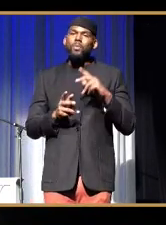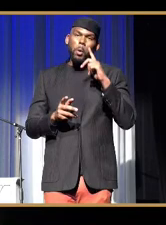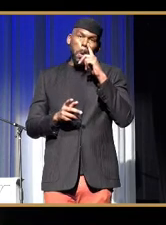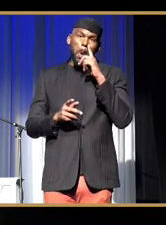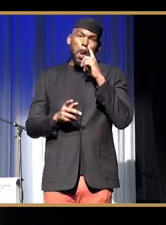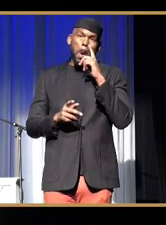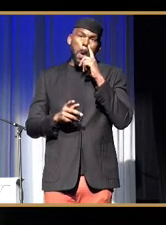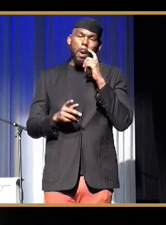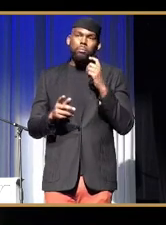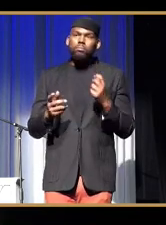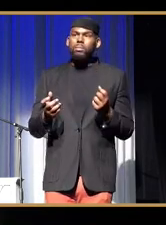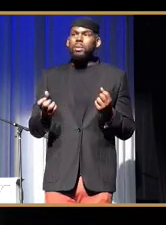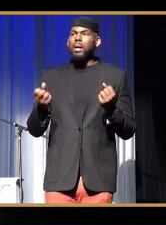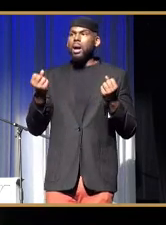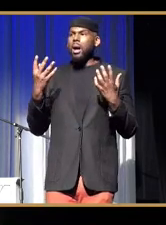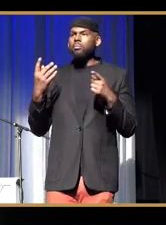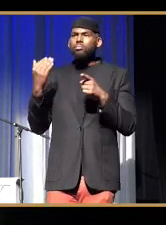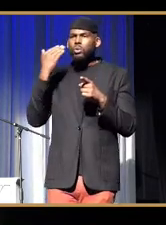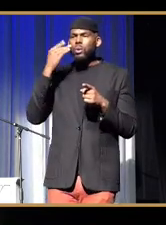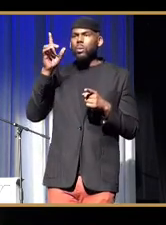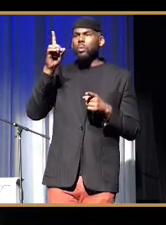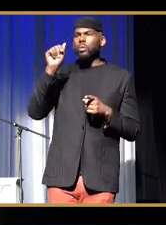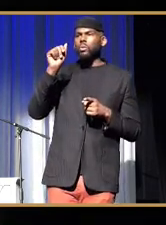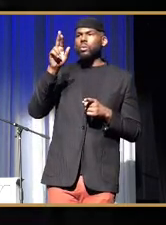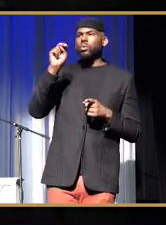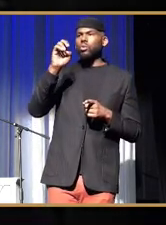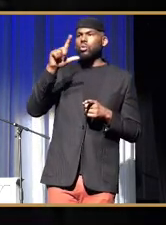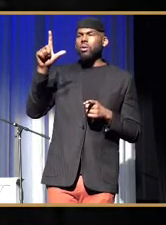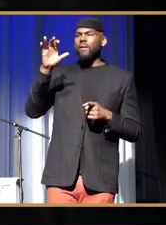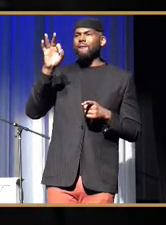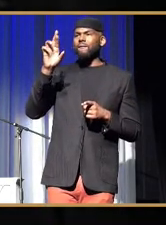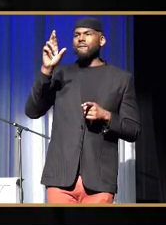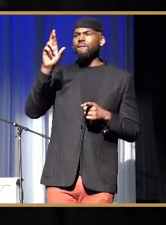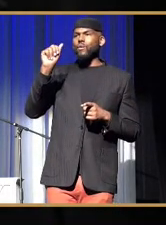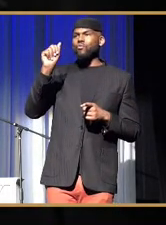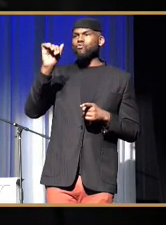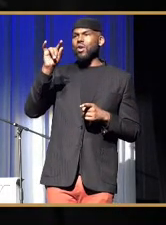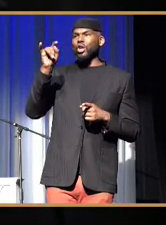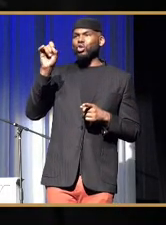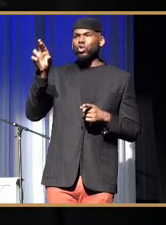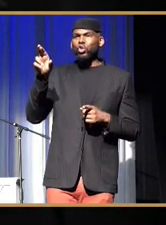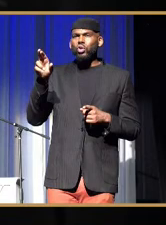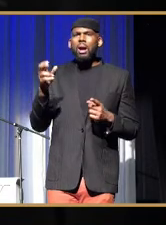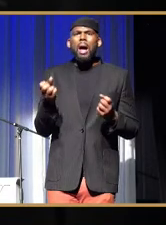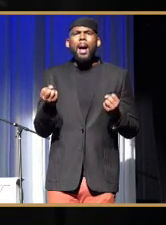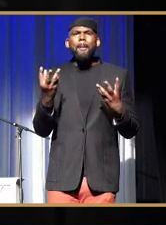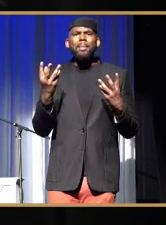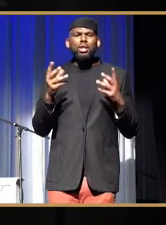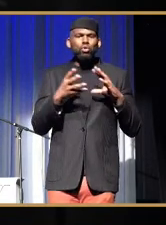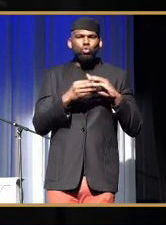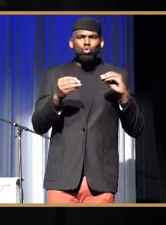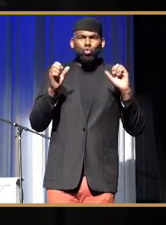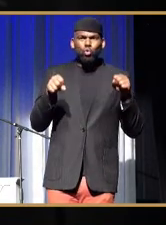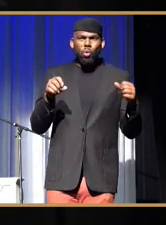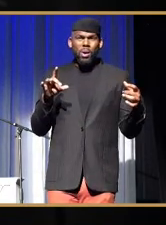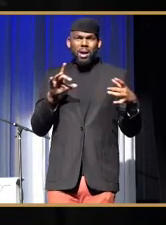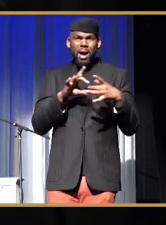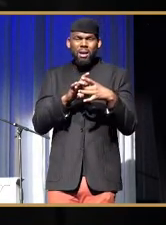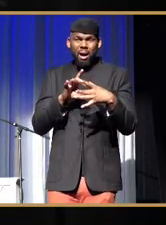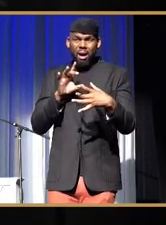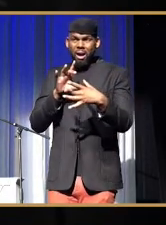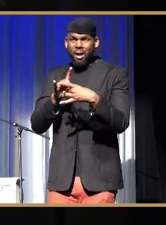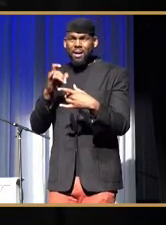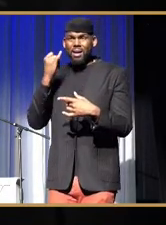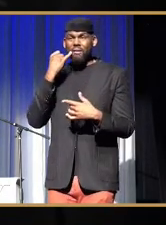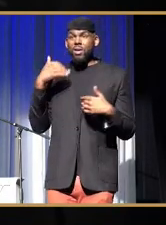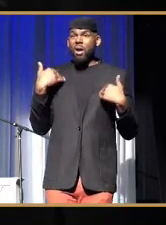How many Darnella Frasers? How many stories could connect if young people knew that